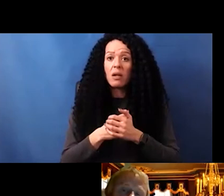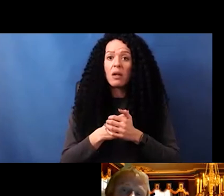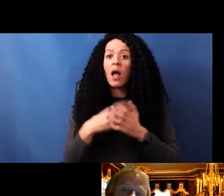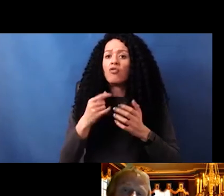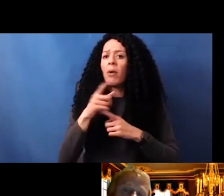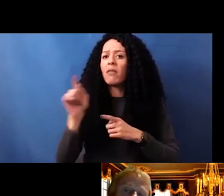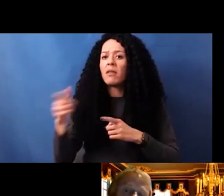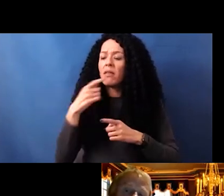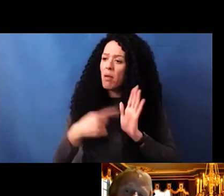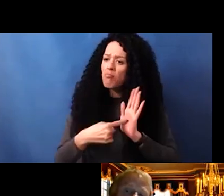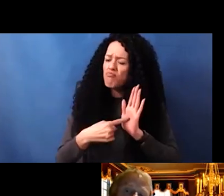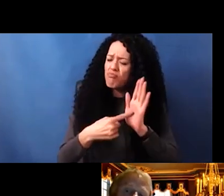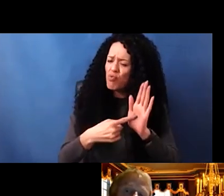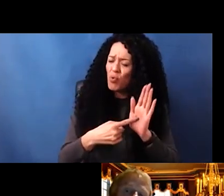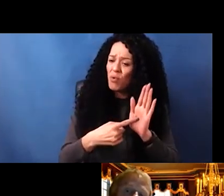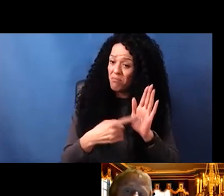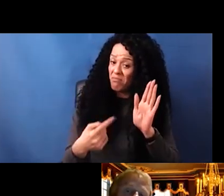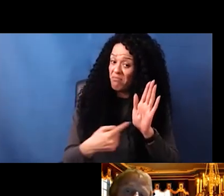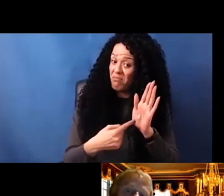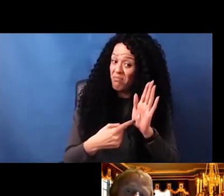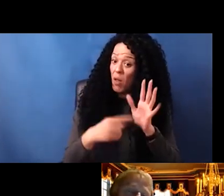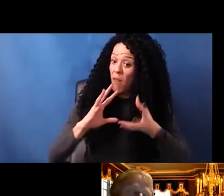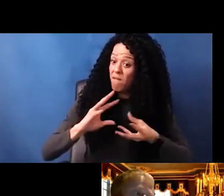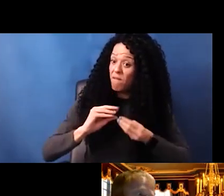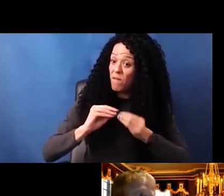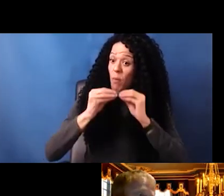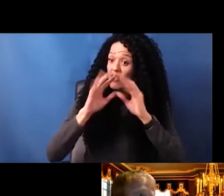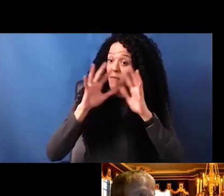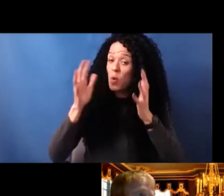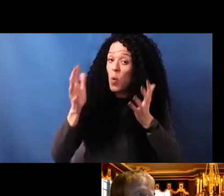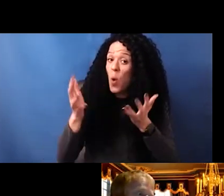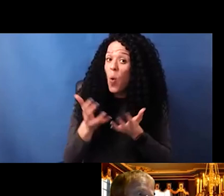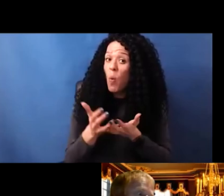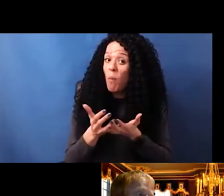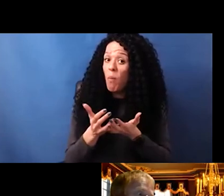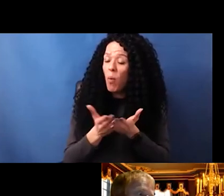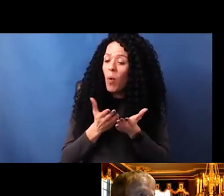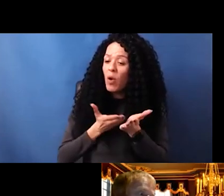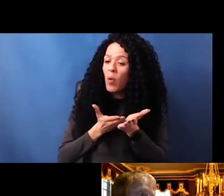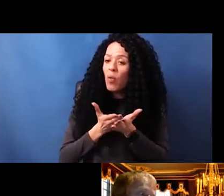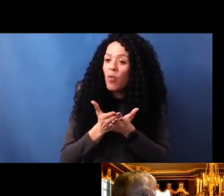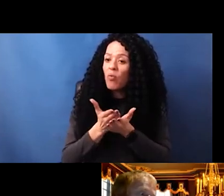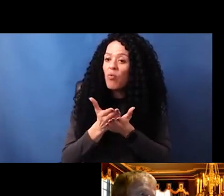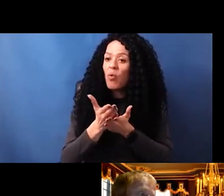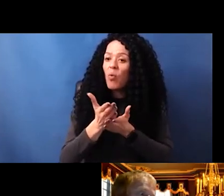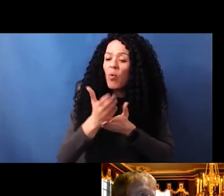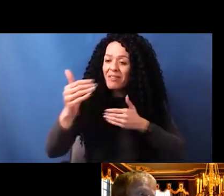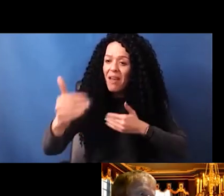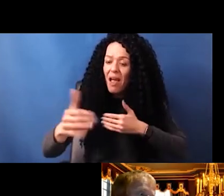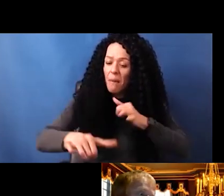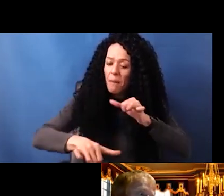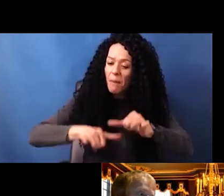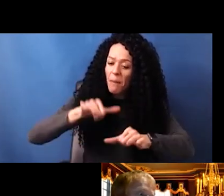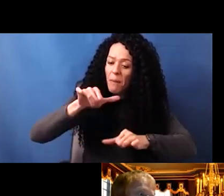by proving beyond a doubt that the formation of the globe extended through enormous periods